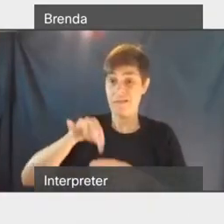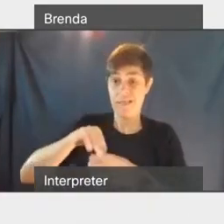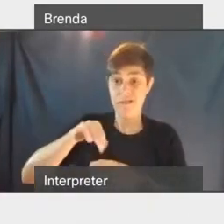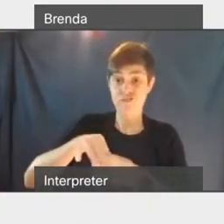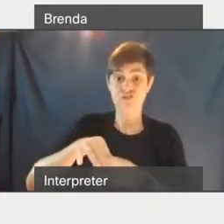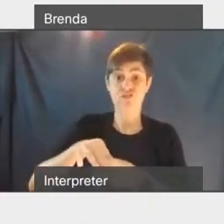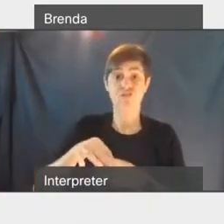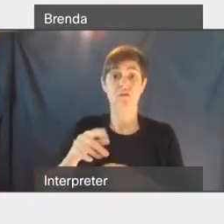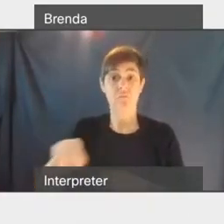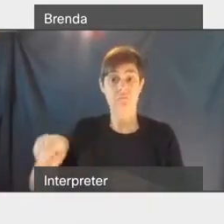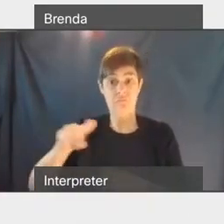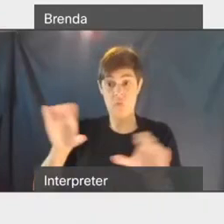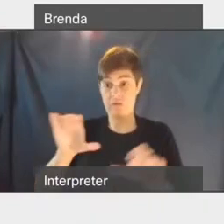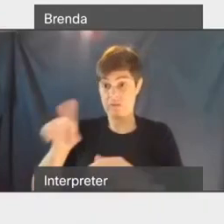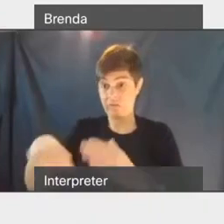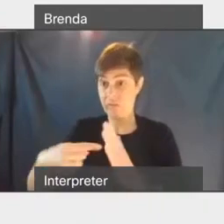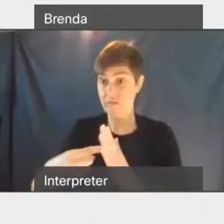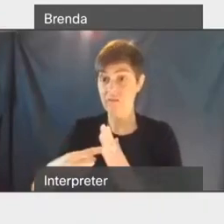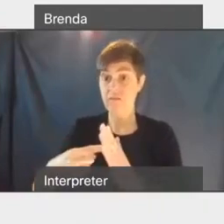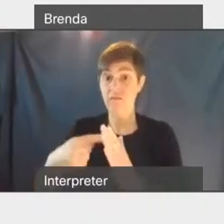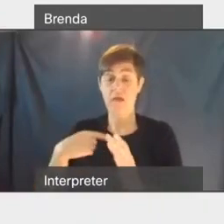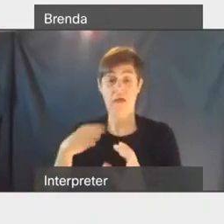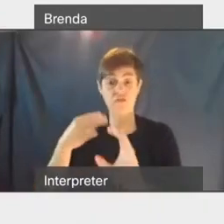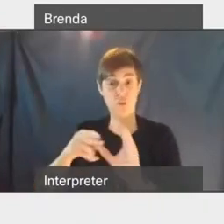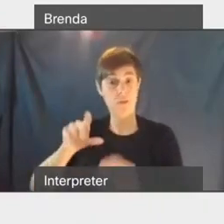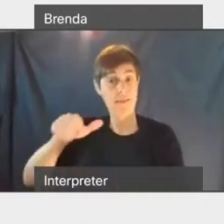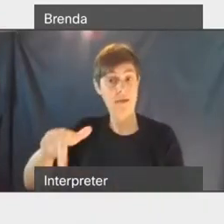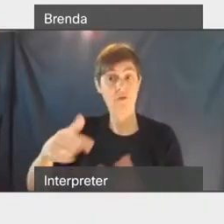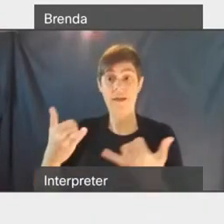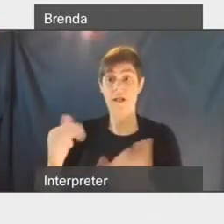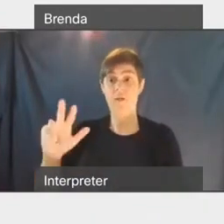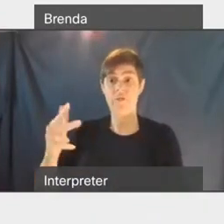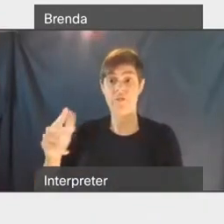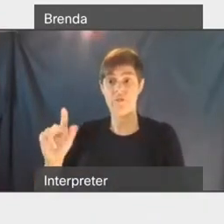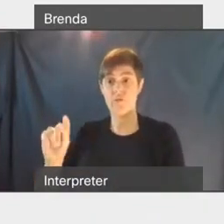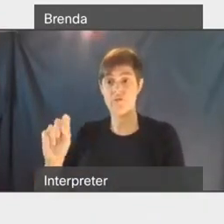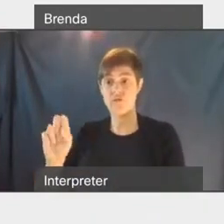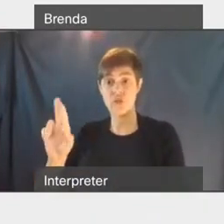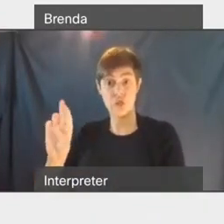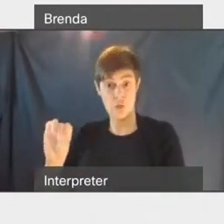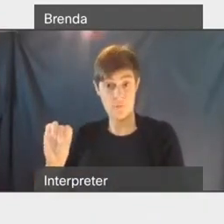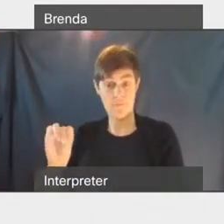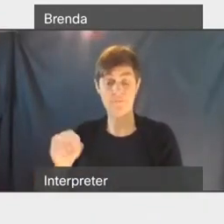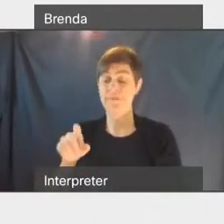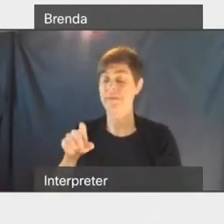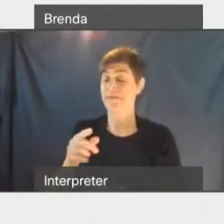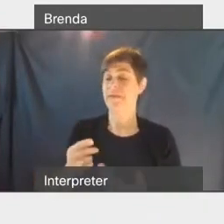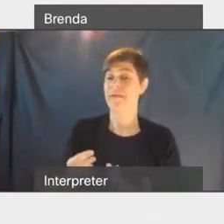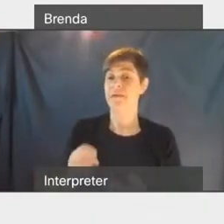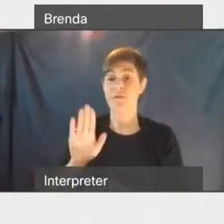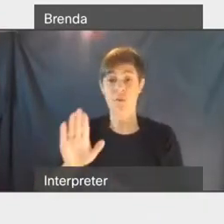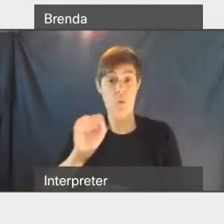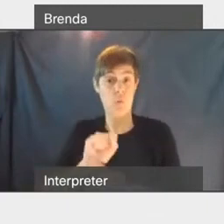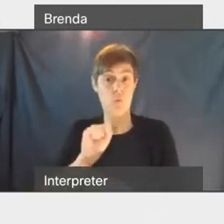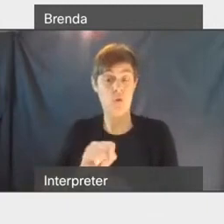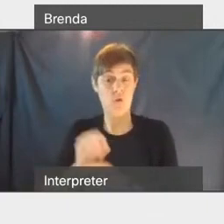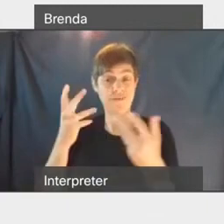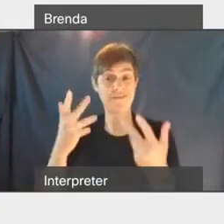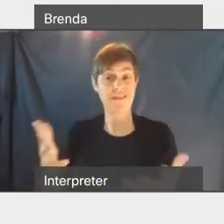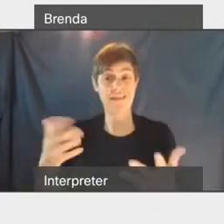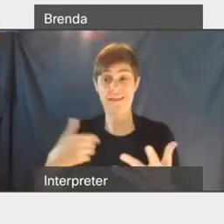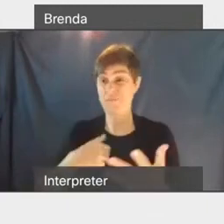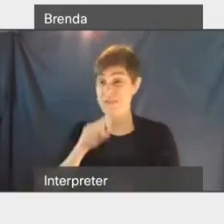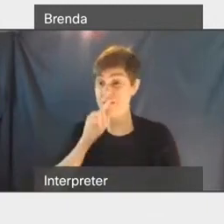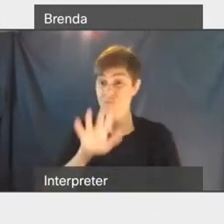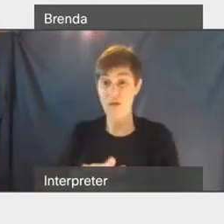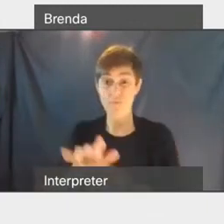you all did this, and I came back in, and I'm on my 3rd term now. I can't promise you after your work is done that I'll do 3 more